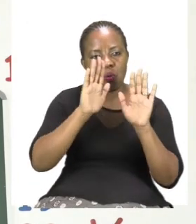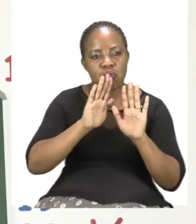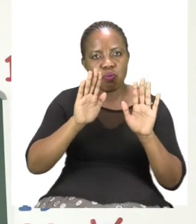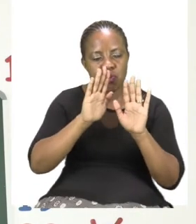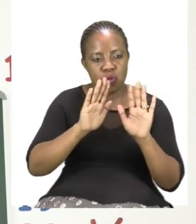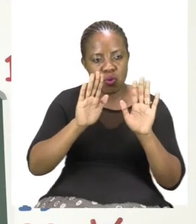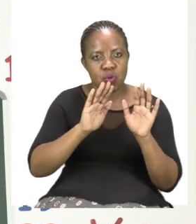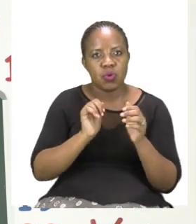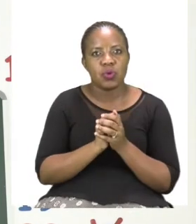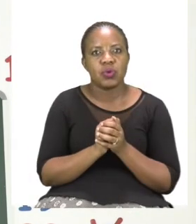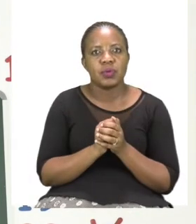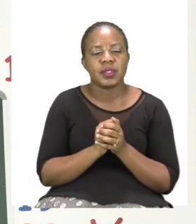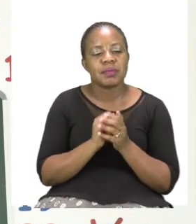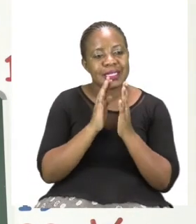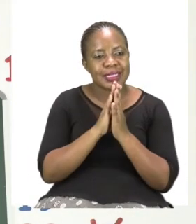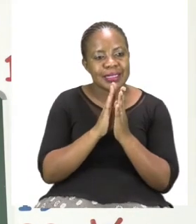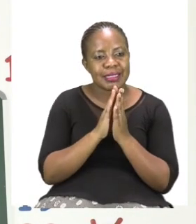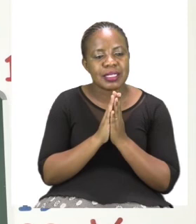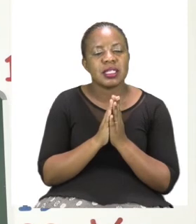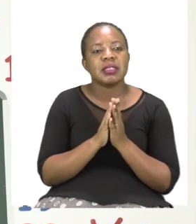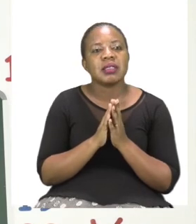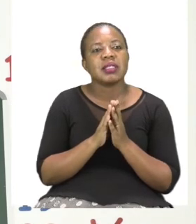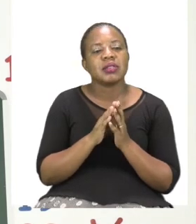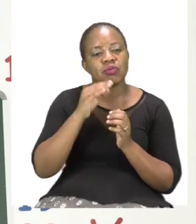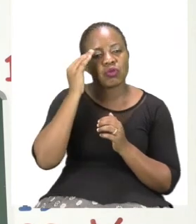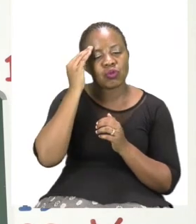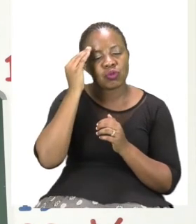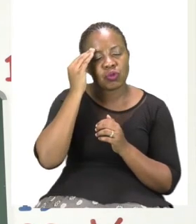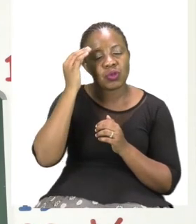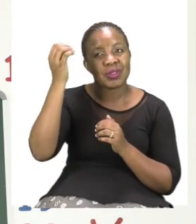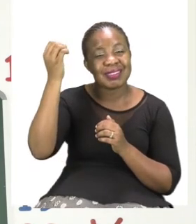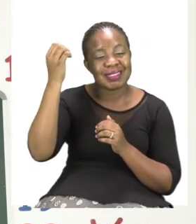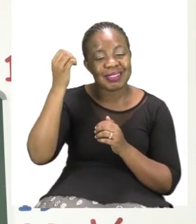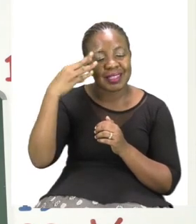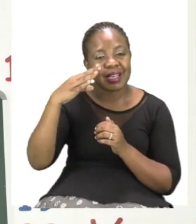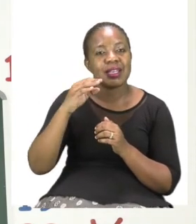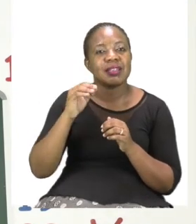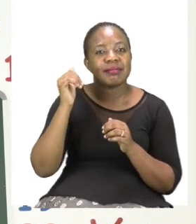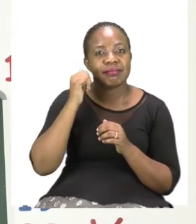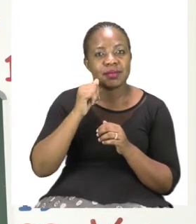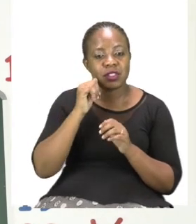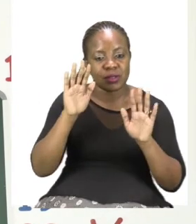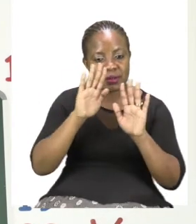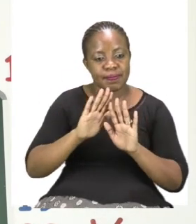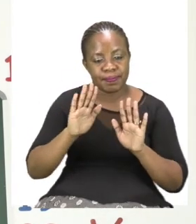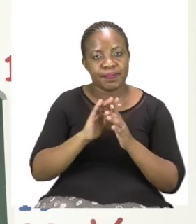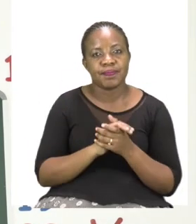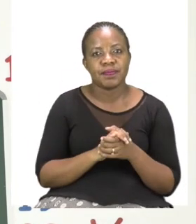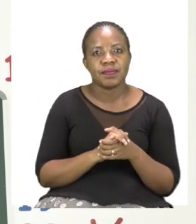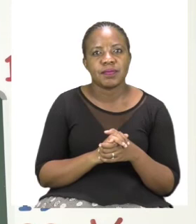your sun will be yellow. So let's take a look again. We